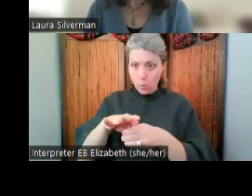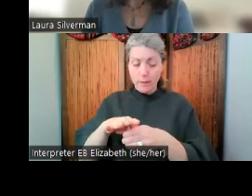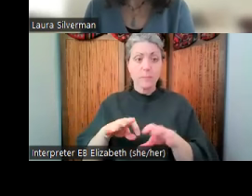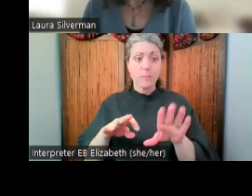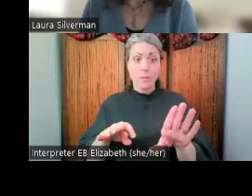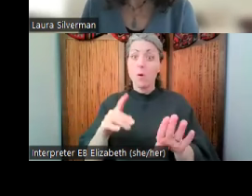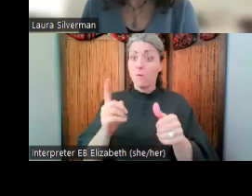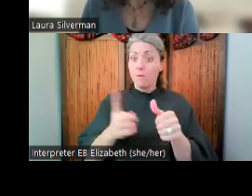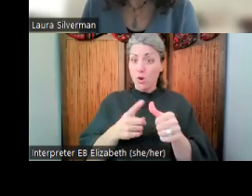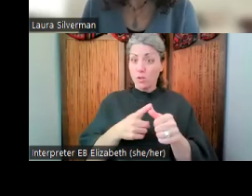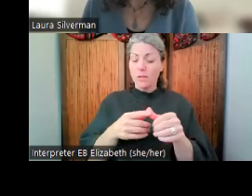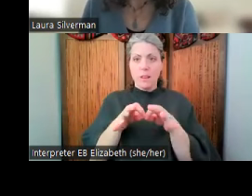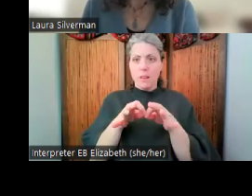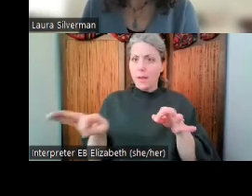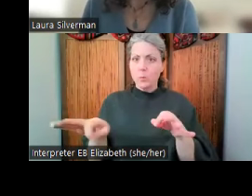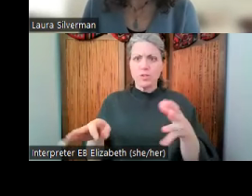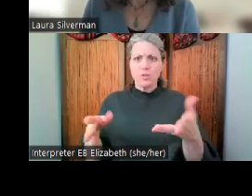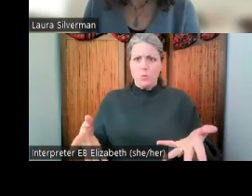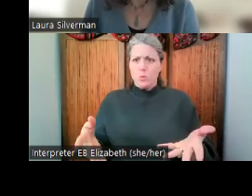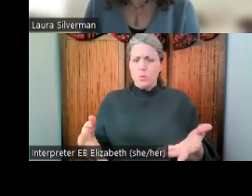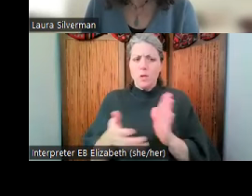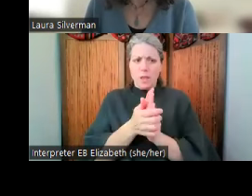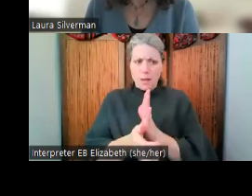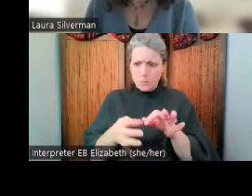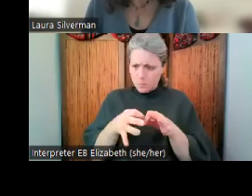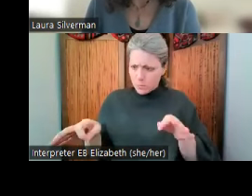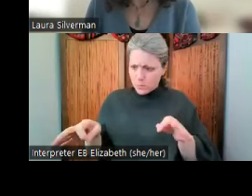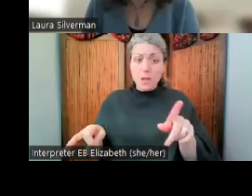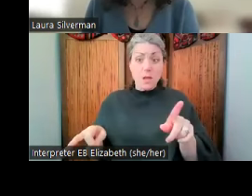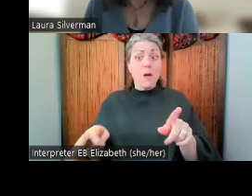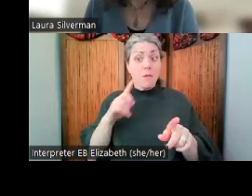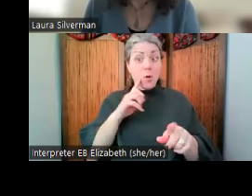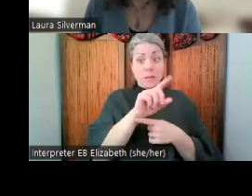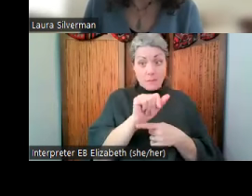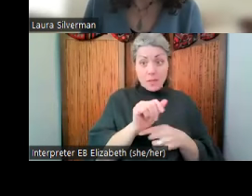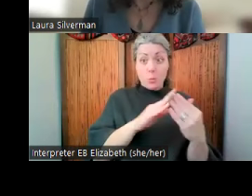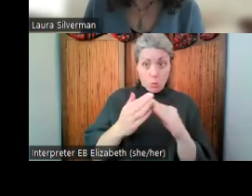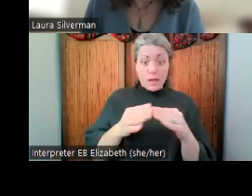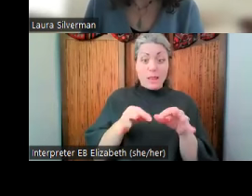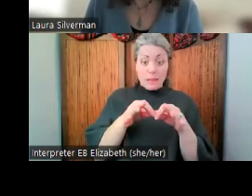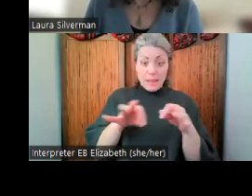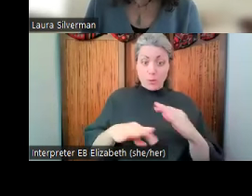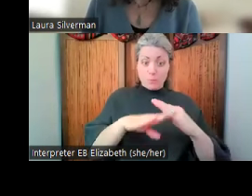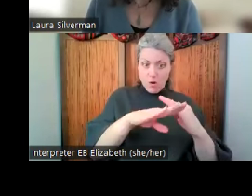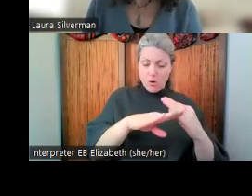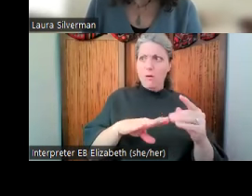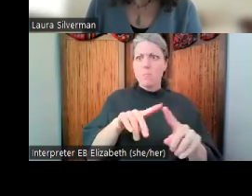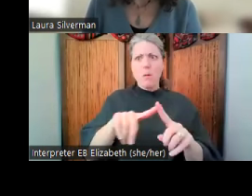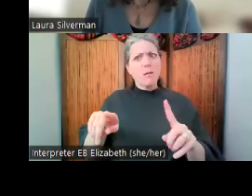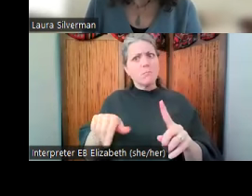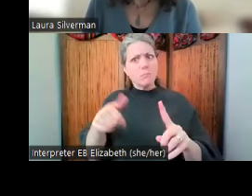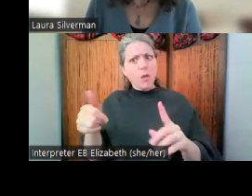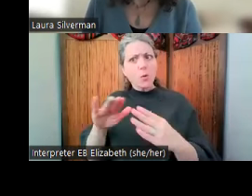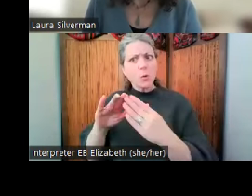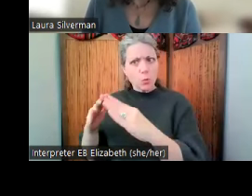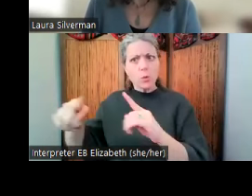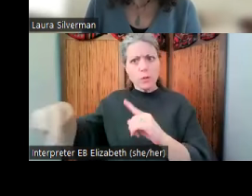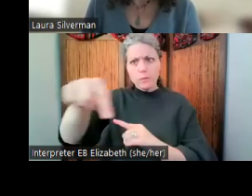say that this is a barrier not only for the disability community, but for really everyone. I think that